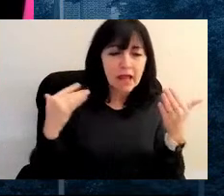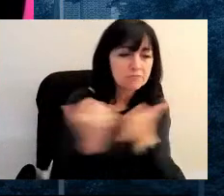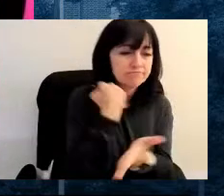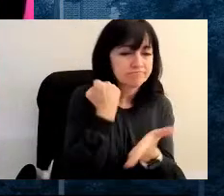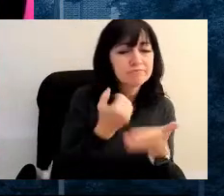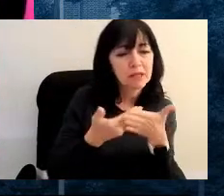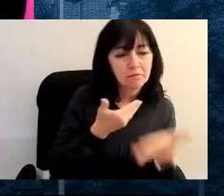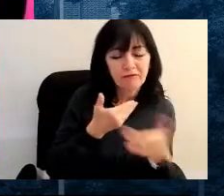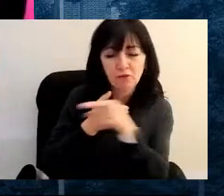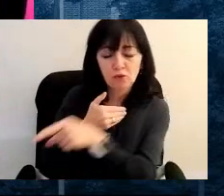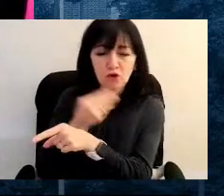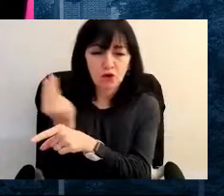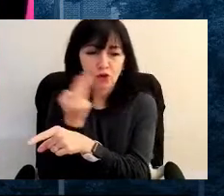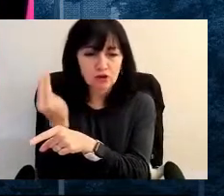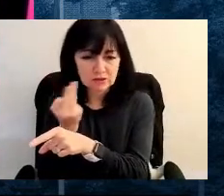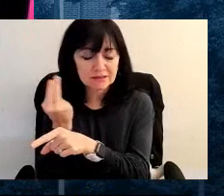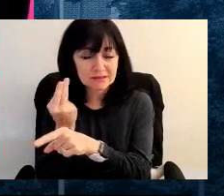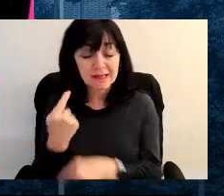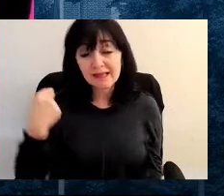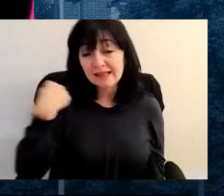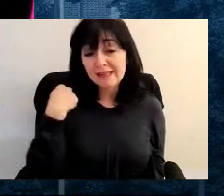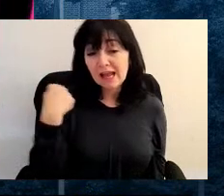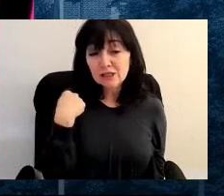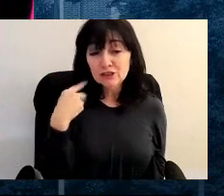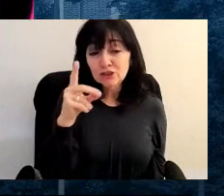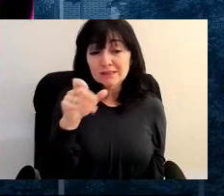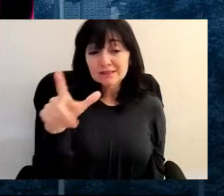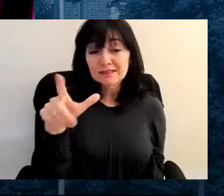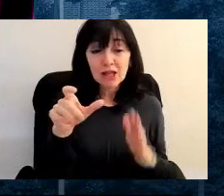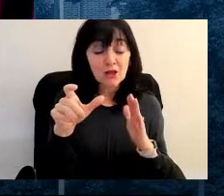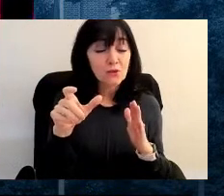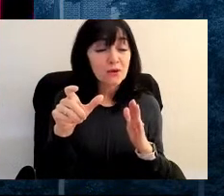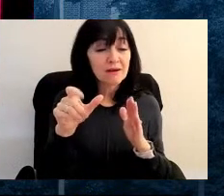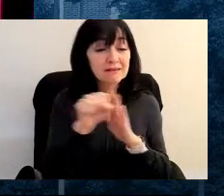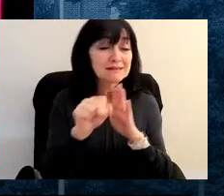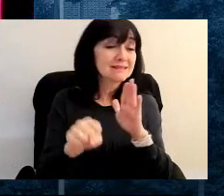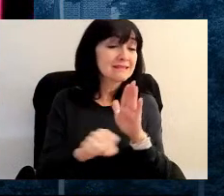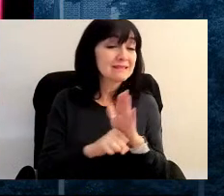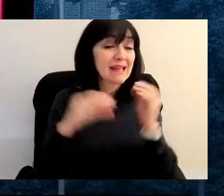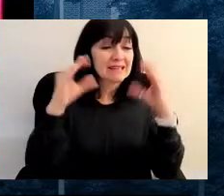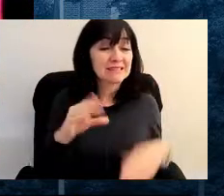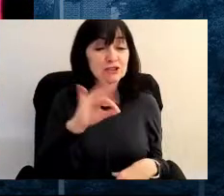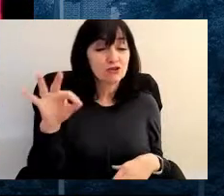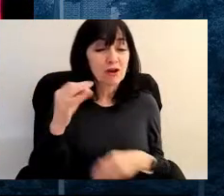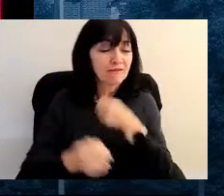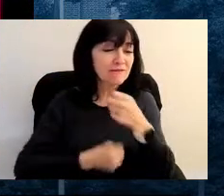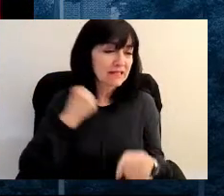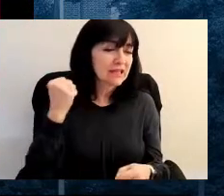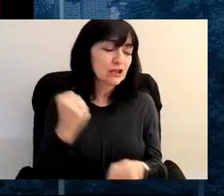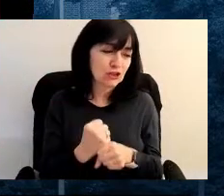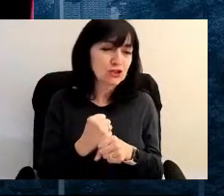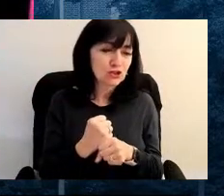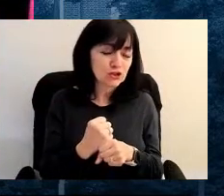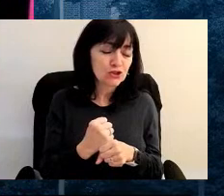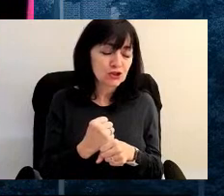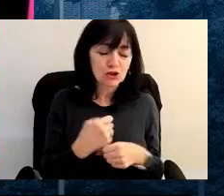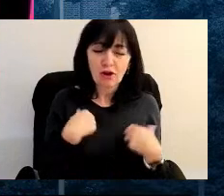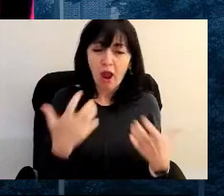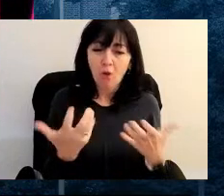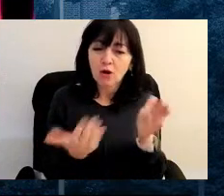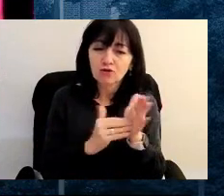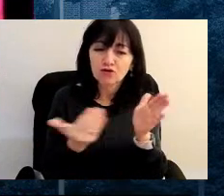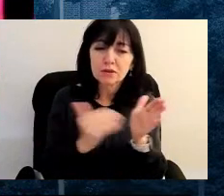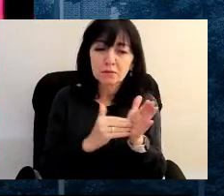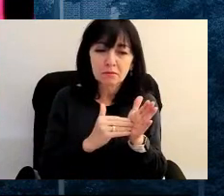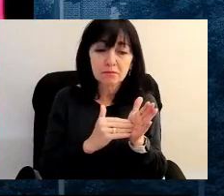year at the Delaware Teacher of the Year ceremony, I said something I think that bears repeating today. And that is